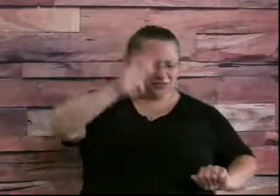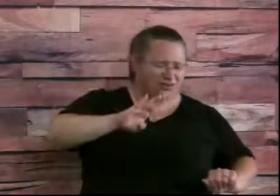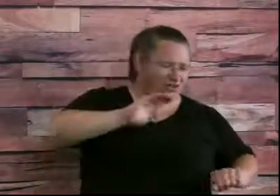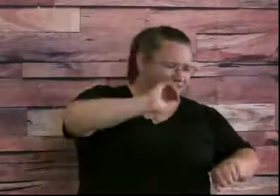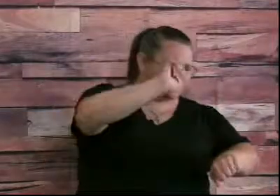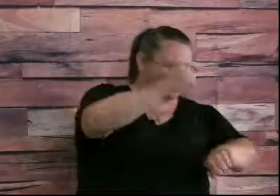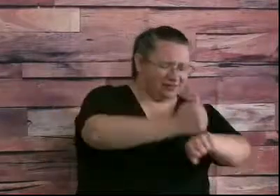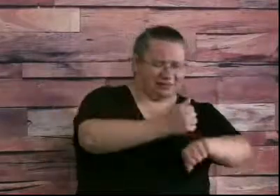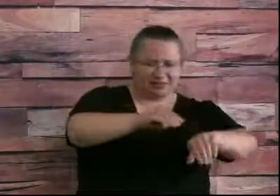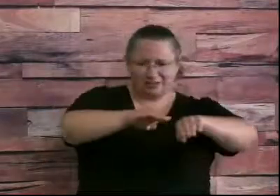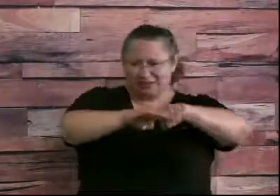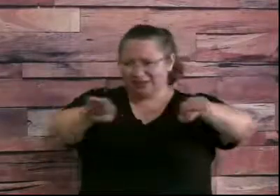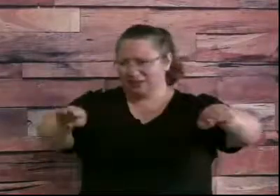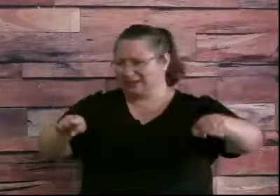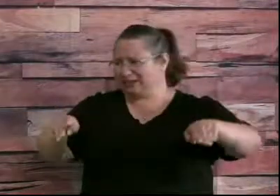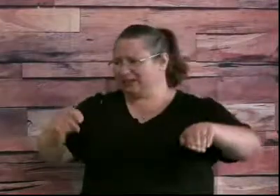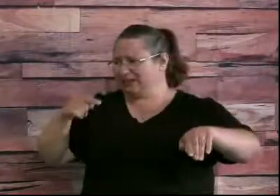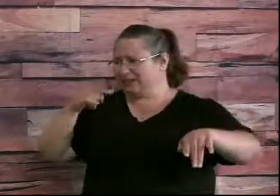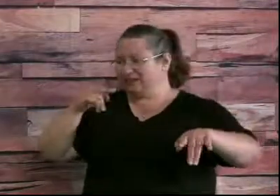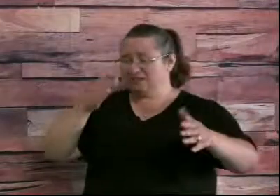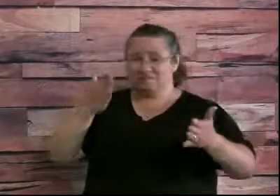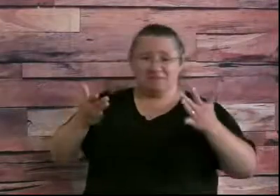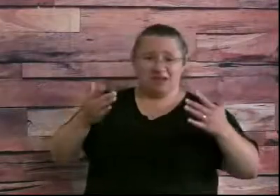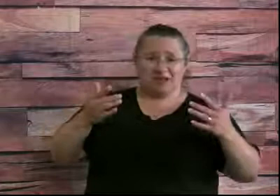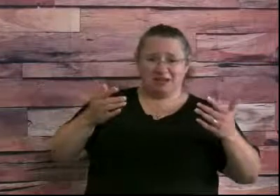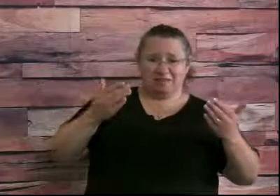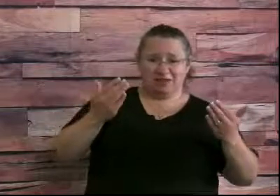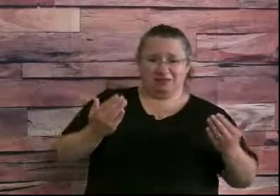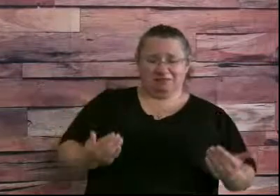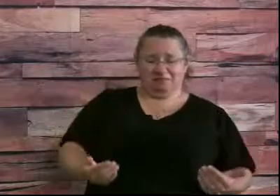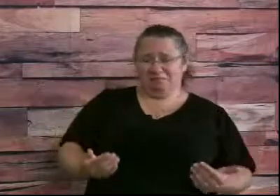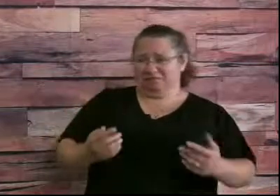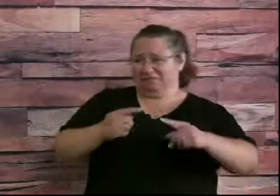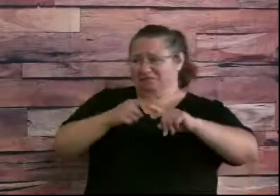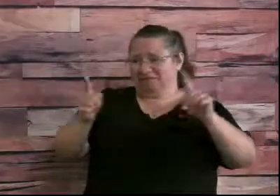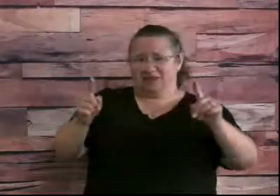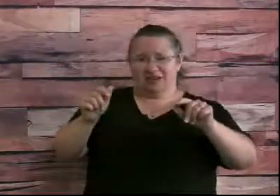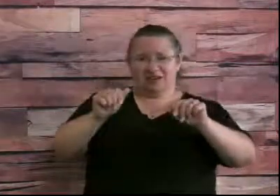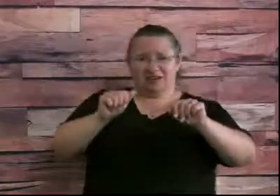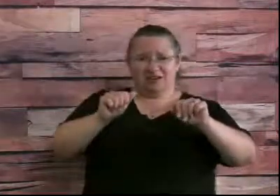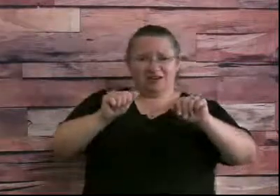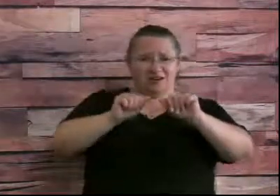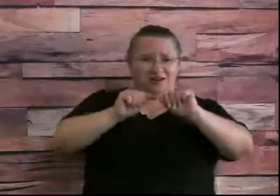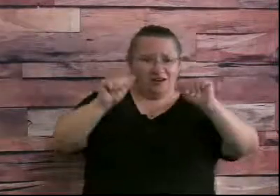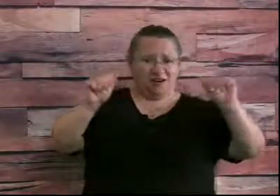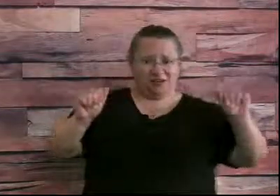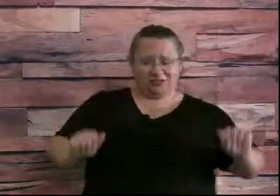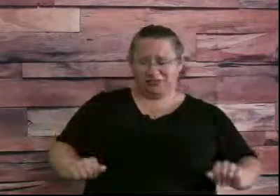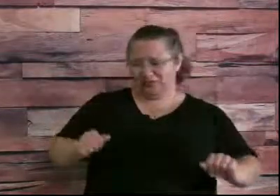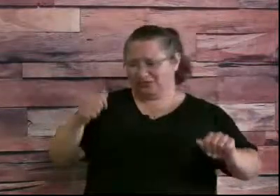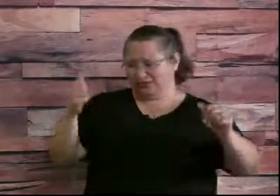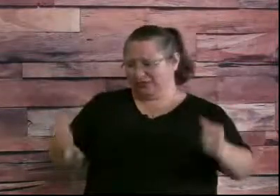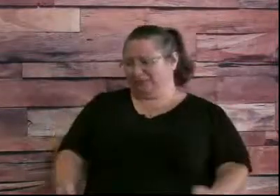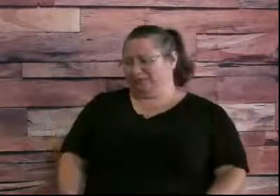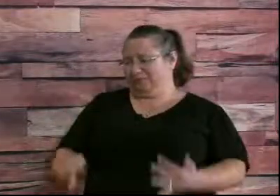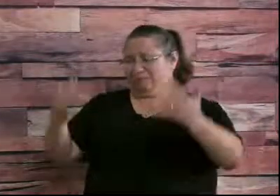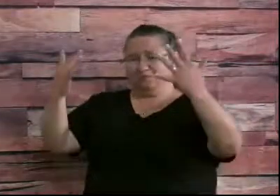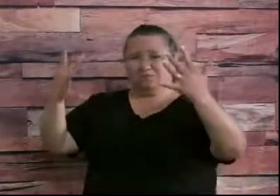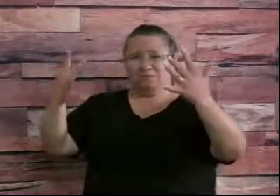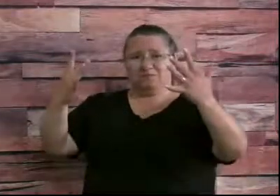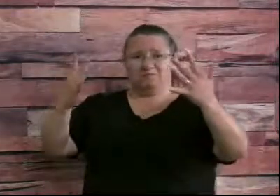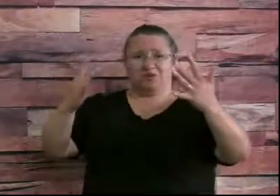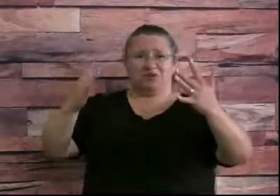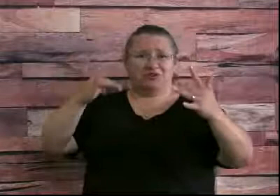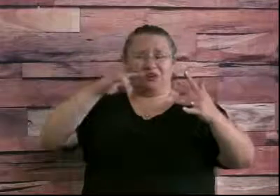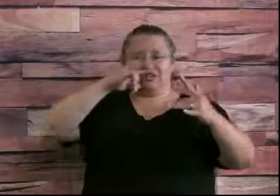and probably engaged in child sacrifice and things like that for those gods. After he had